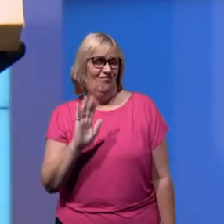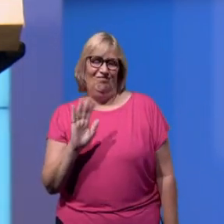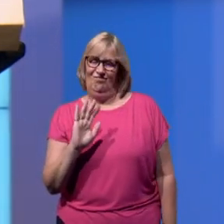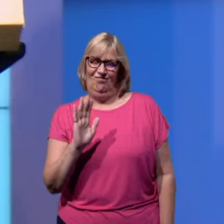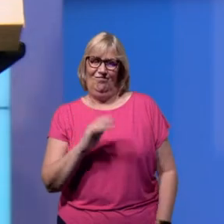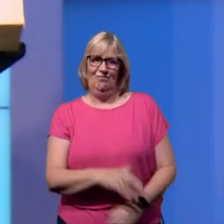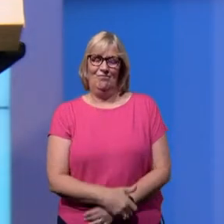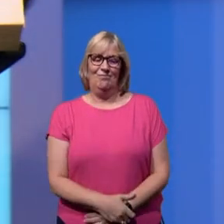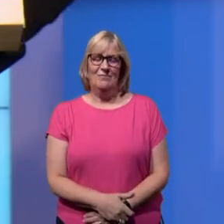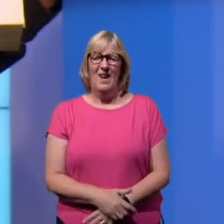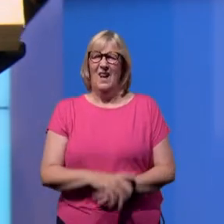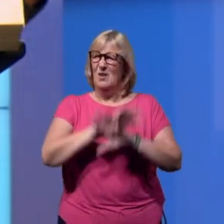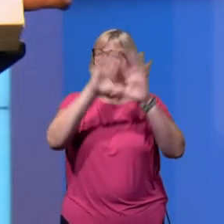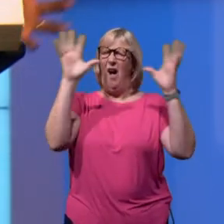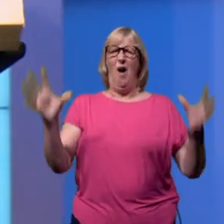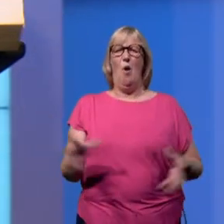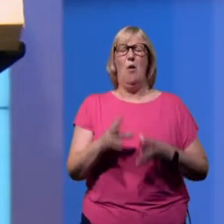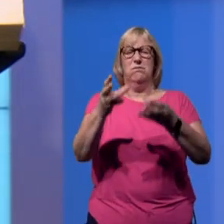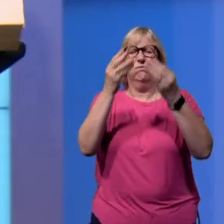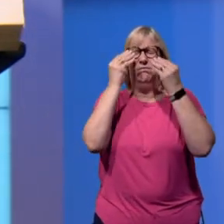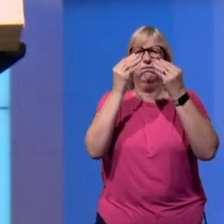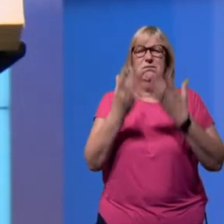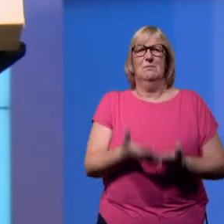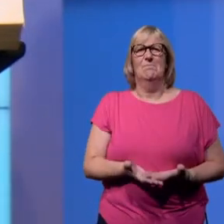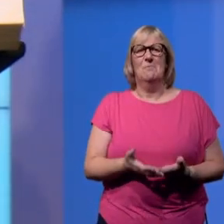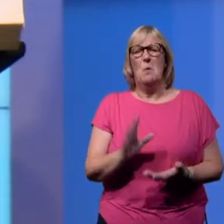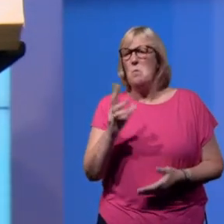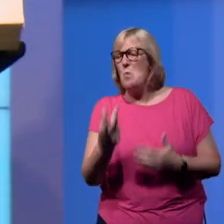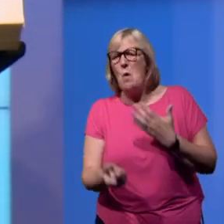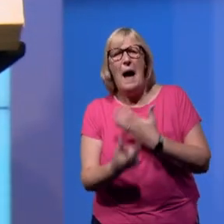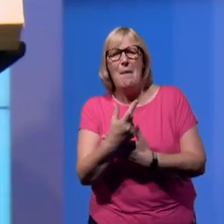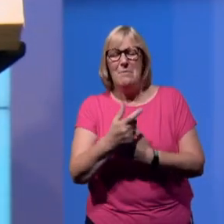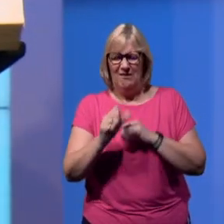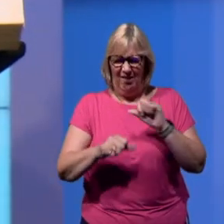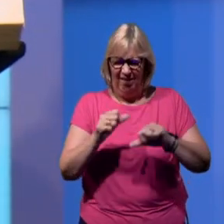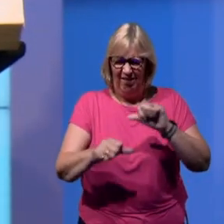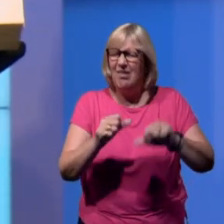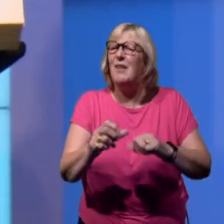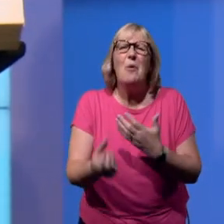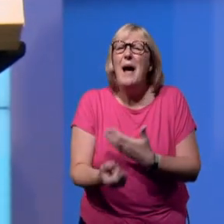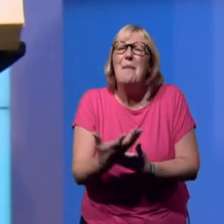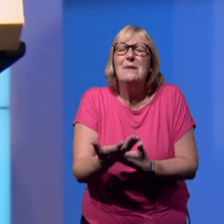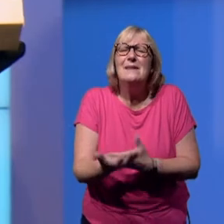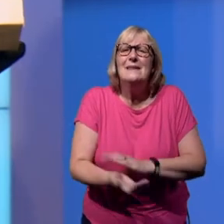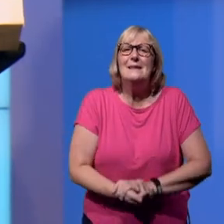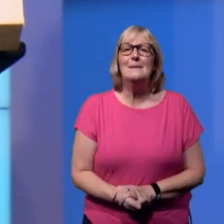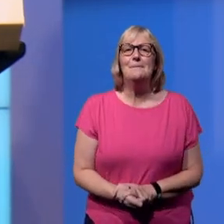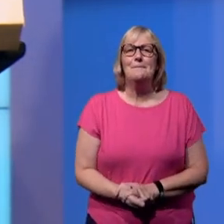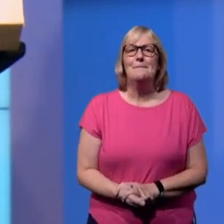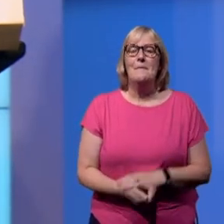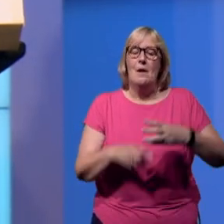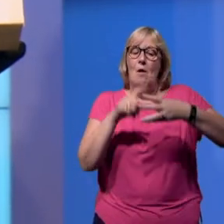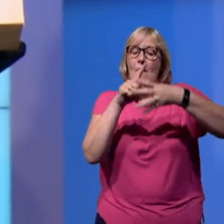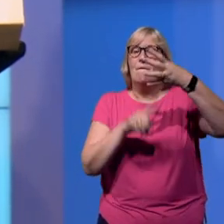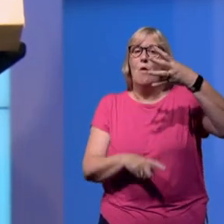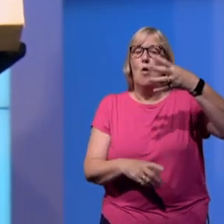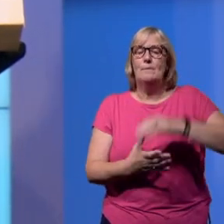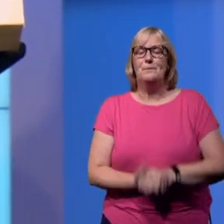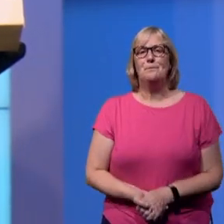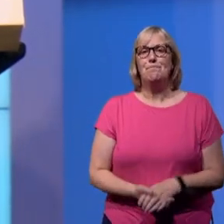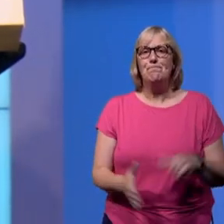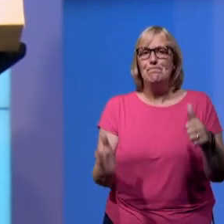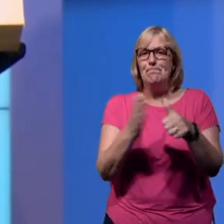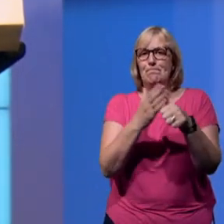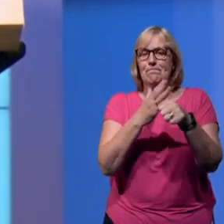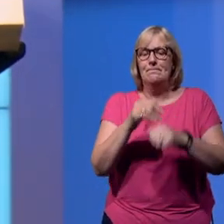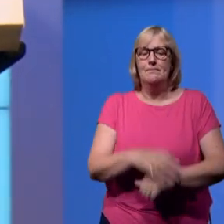Friends, what do we do with all of this? How does this cash out for us practically? Let me start with four things. Number